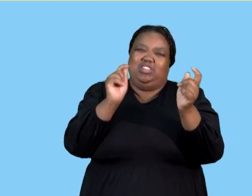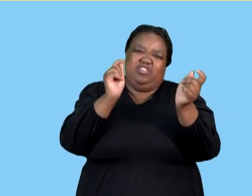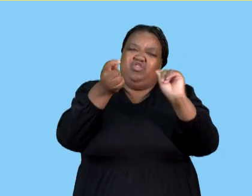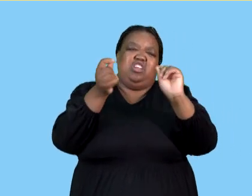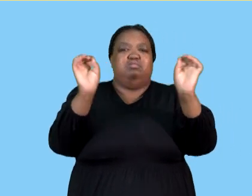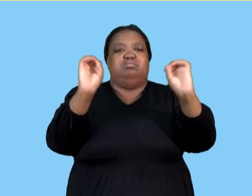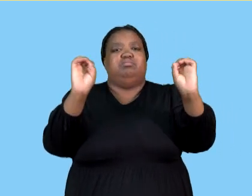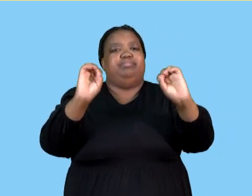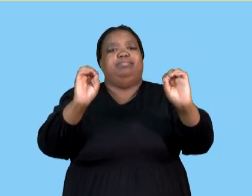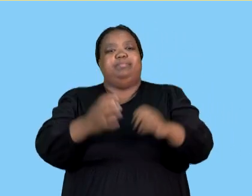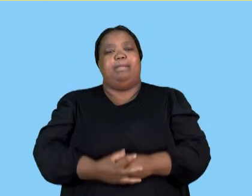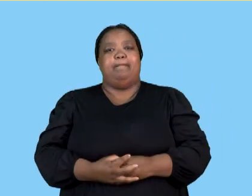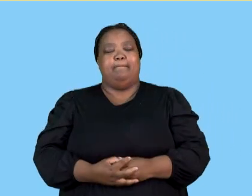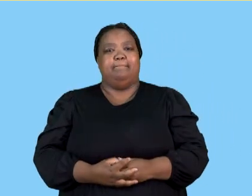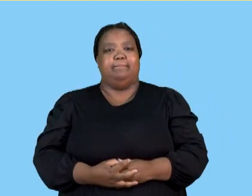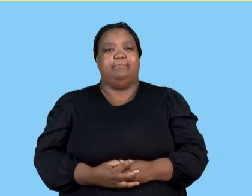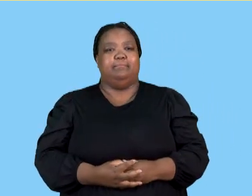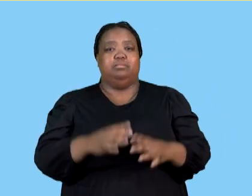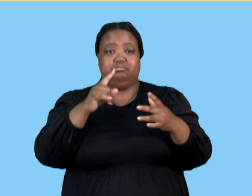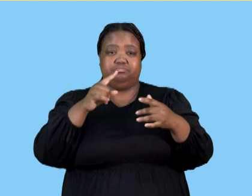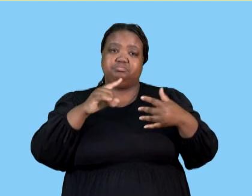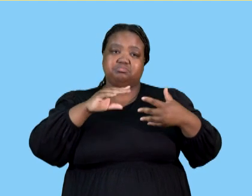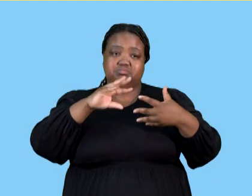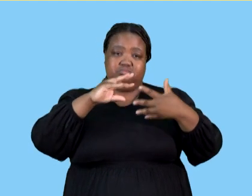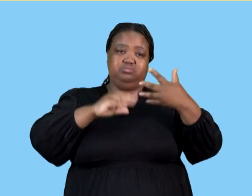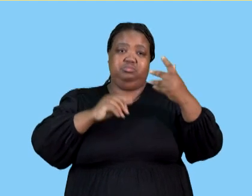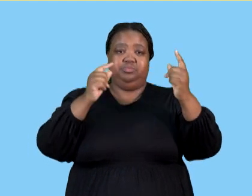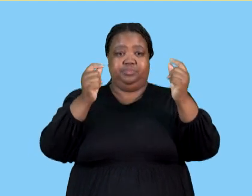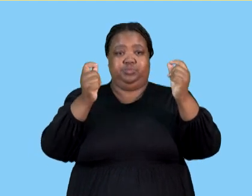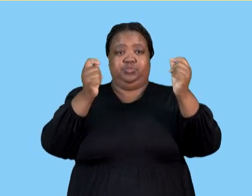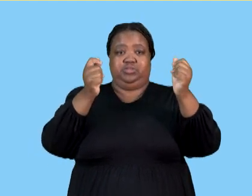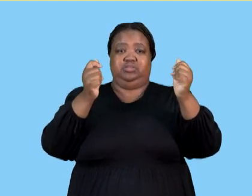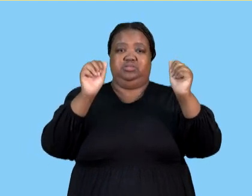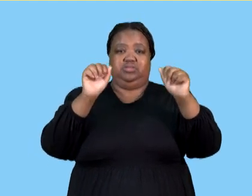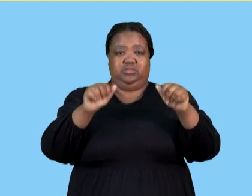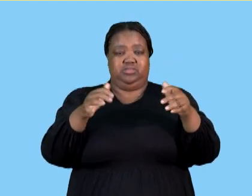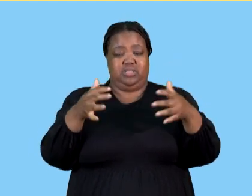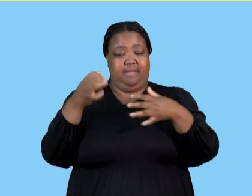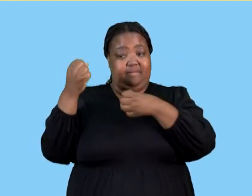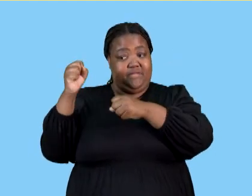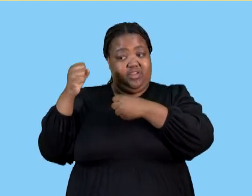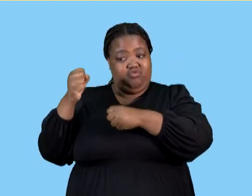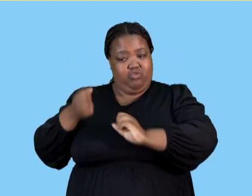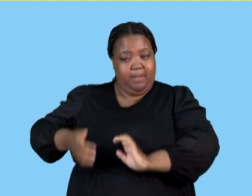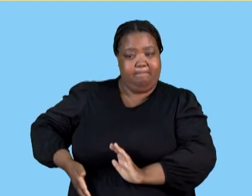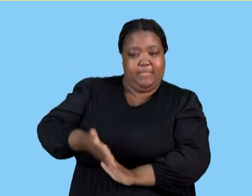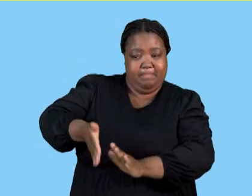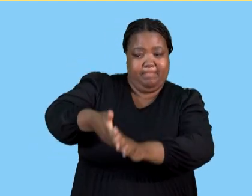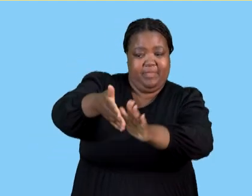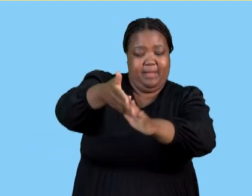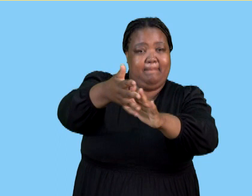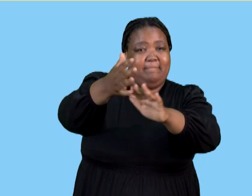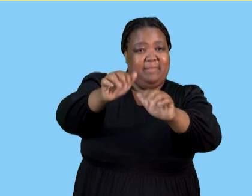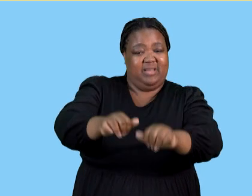costs. Fixed costs. These are all costs that have to be paid to keep the